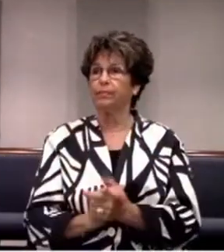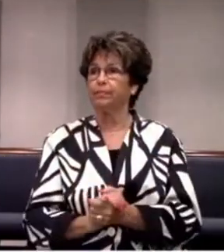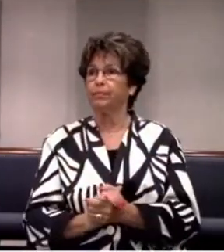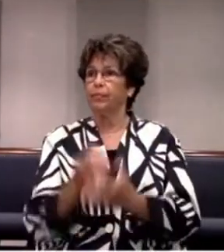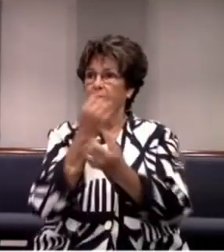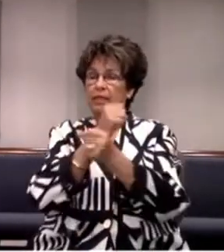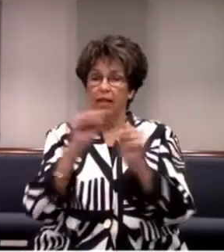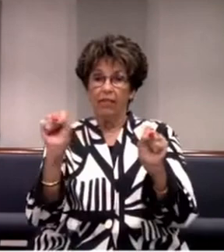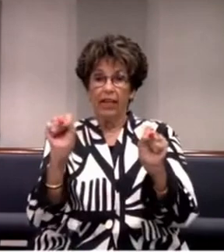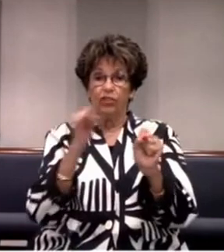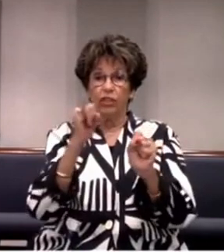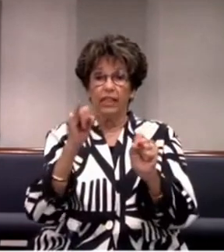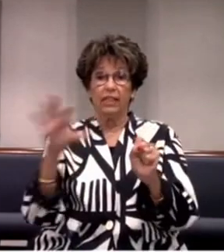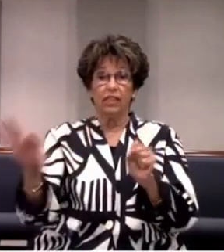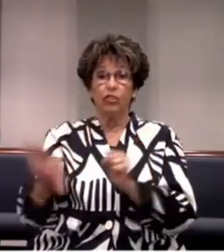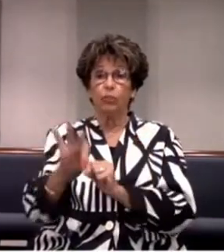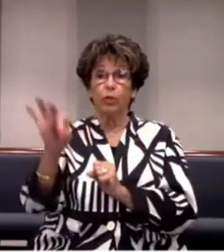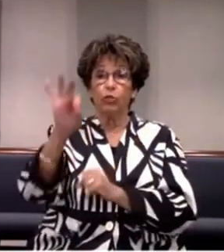Salvation is spiritual.